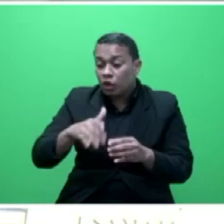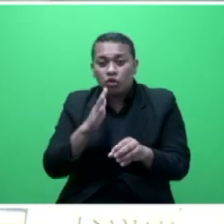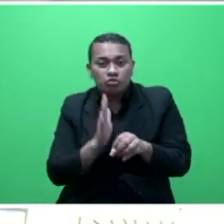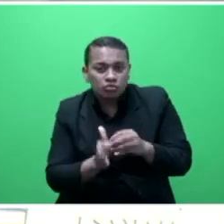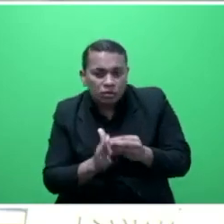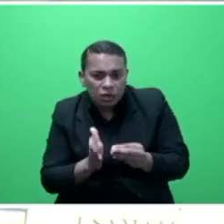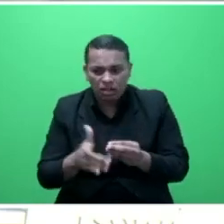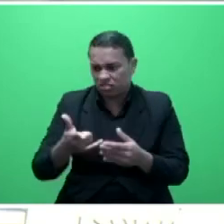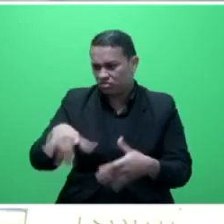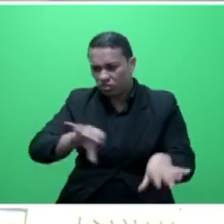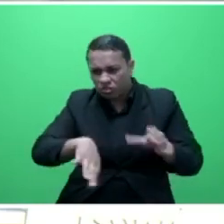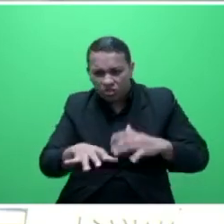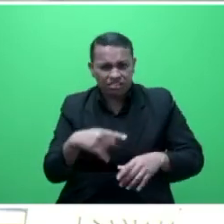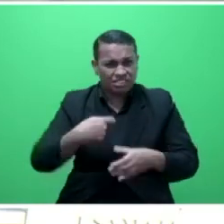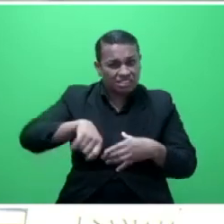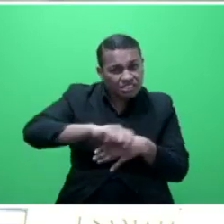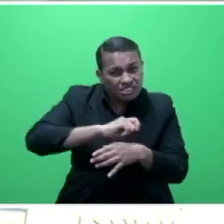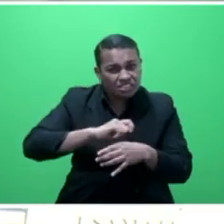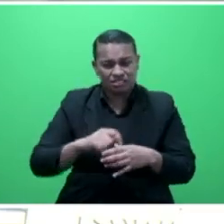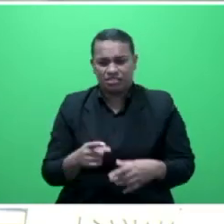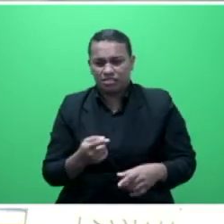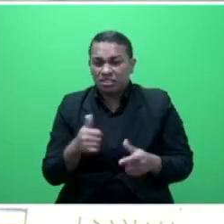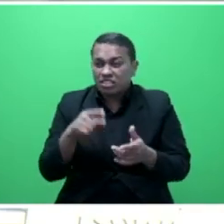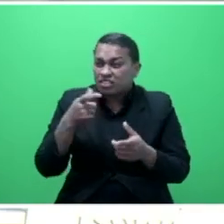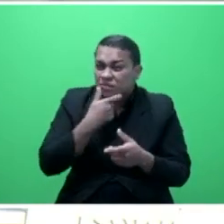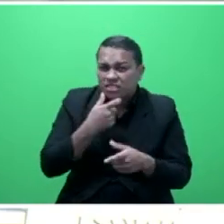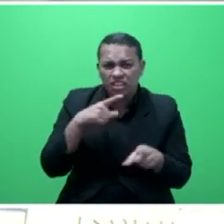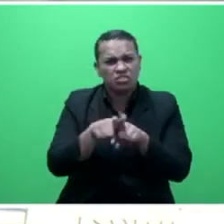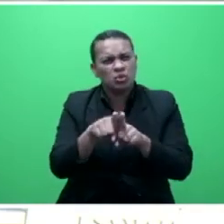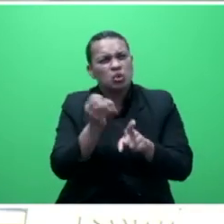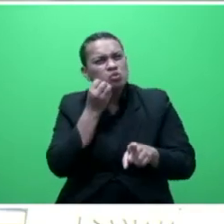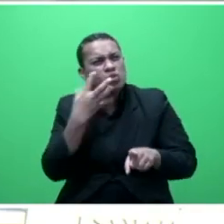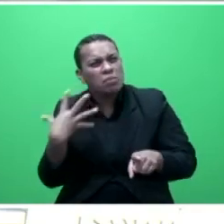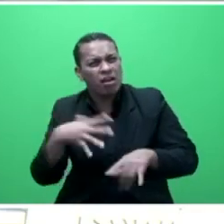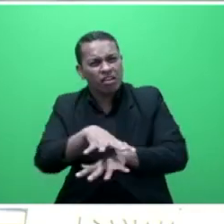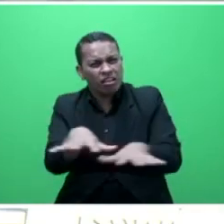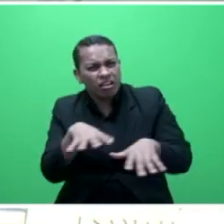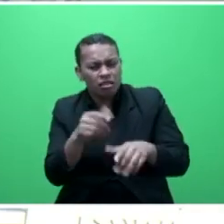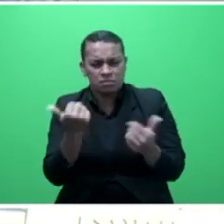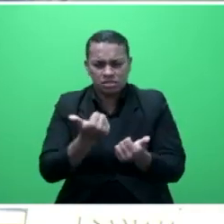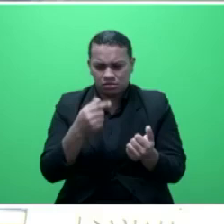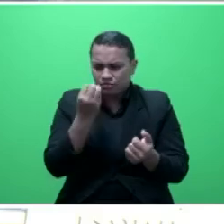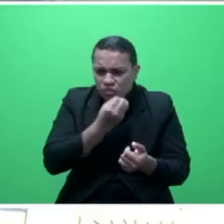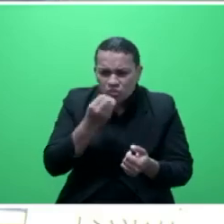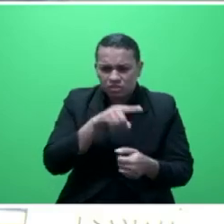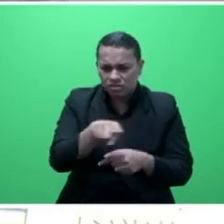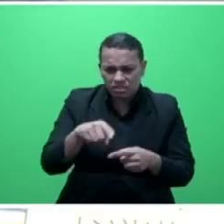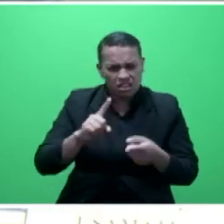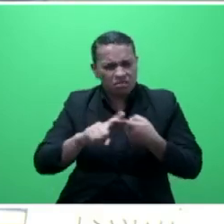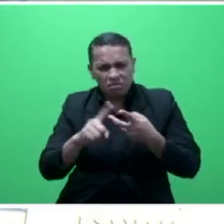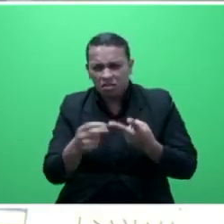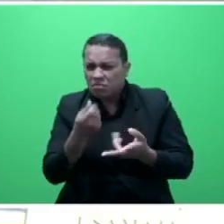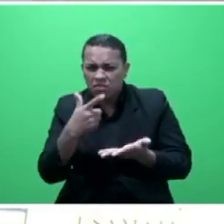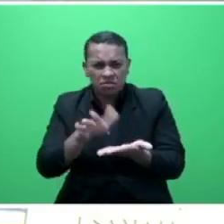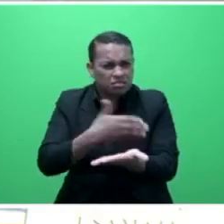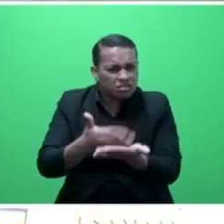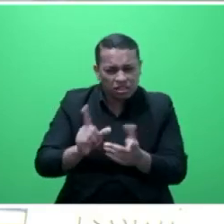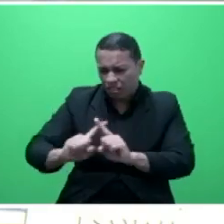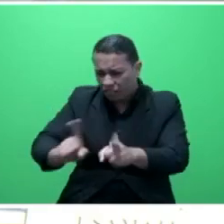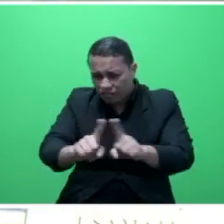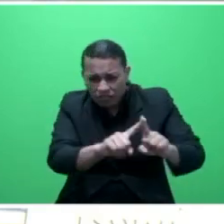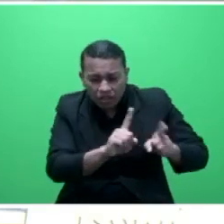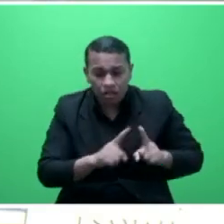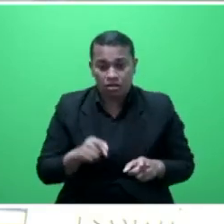sardines, cereals, sweet biscuits, potatoes, chocolates, pasta, baking powder, peanut butter, and on to other tourism-related equipment. On